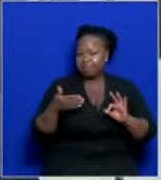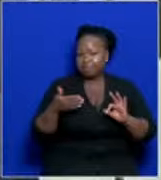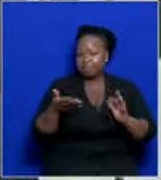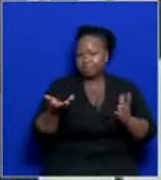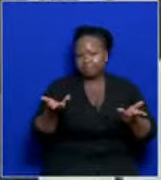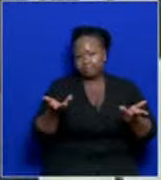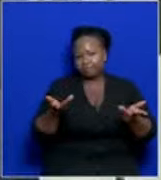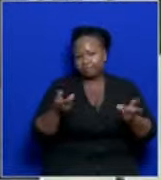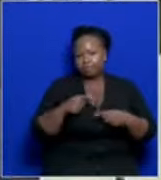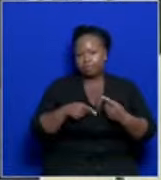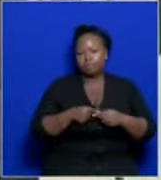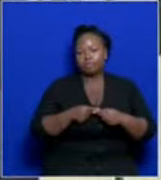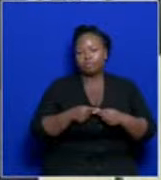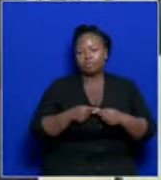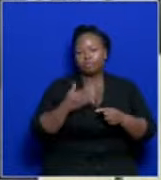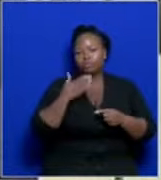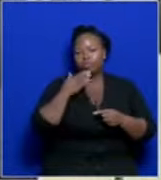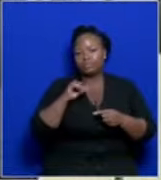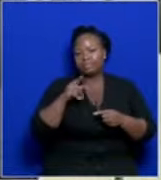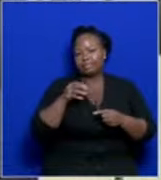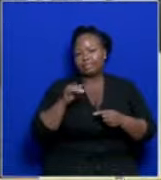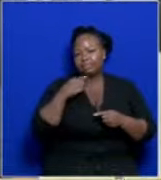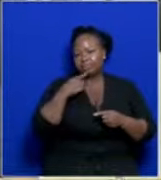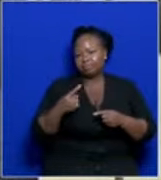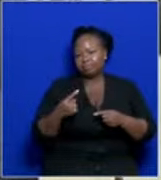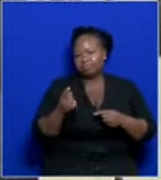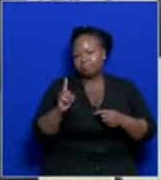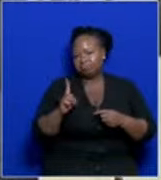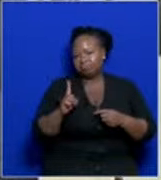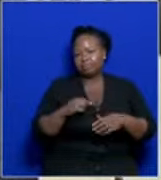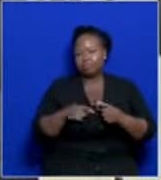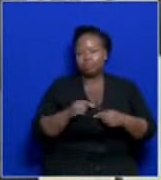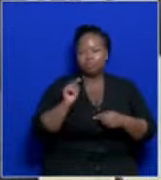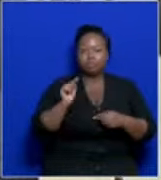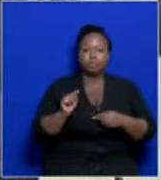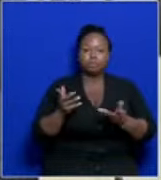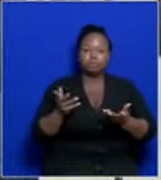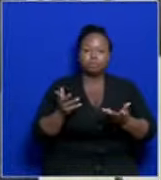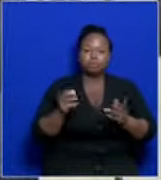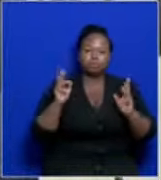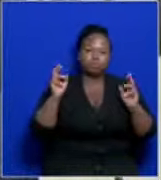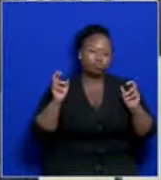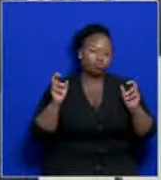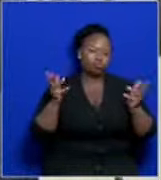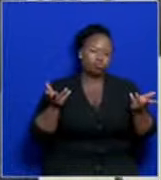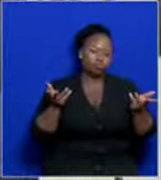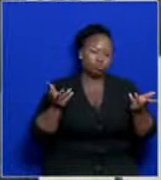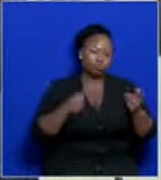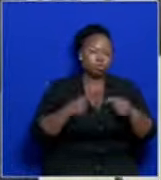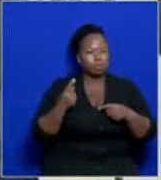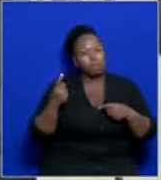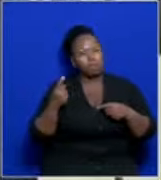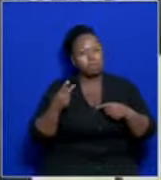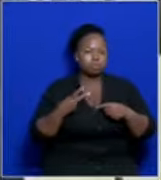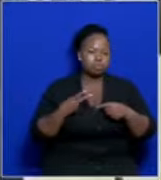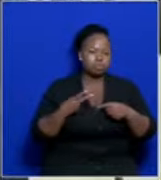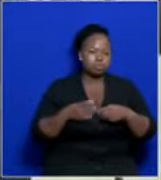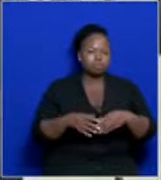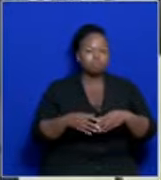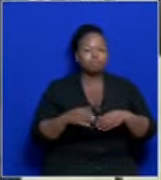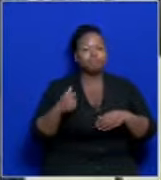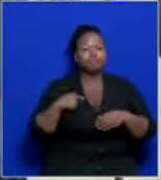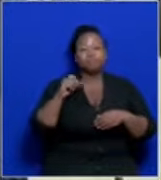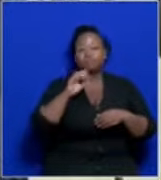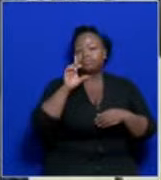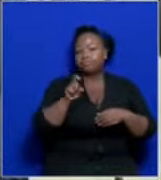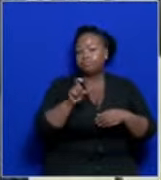Officer Saki says about this or this matter or these matters, if it's one or two. My question to you